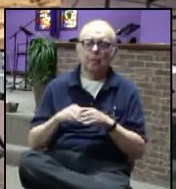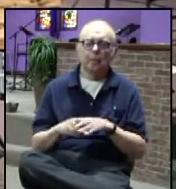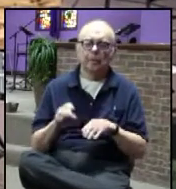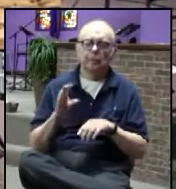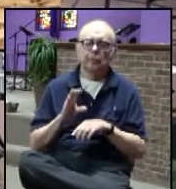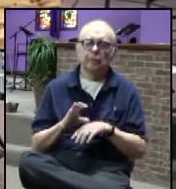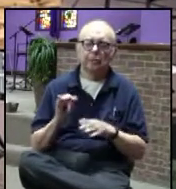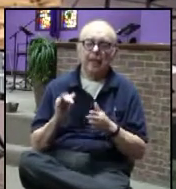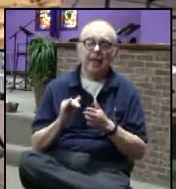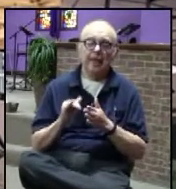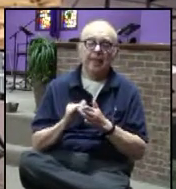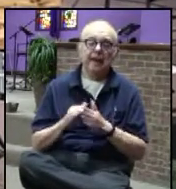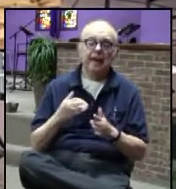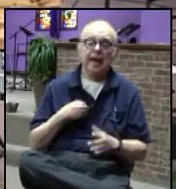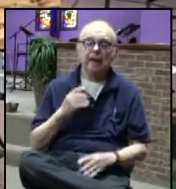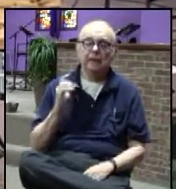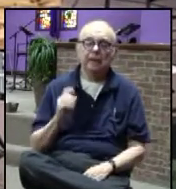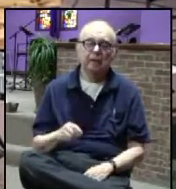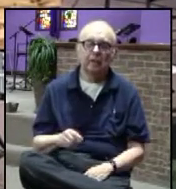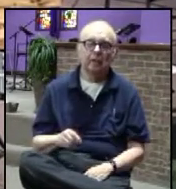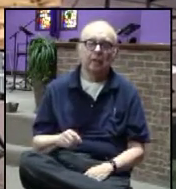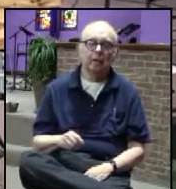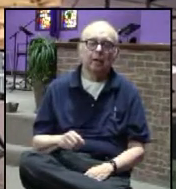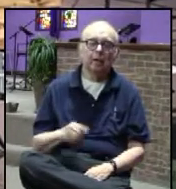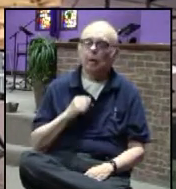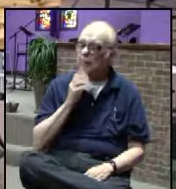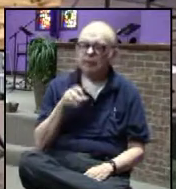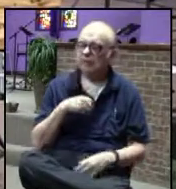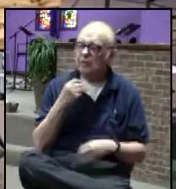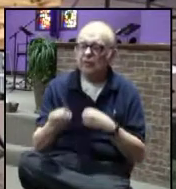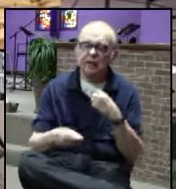that have needs. But we just don't hand it out.